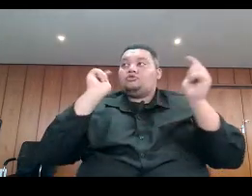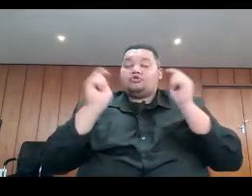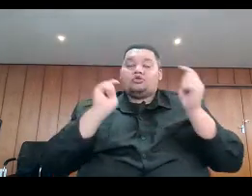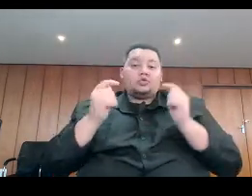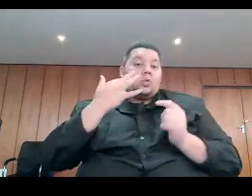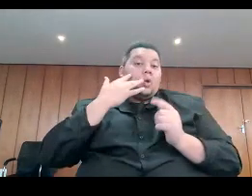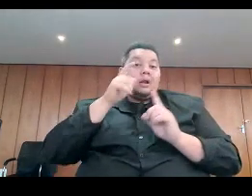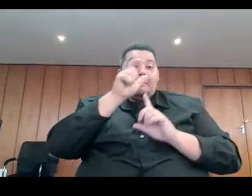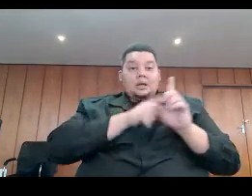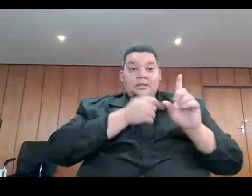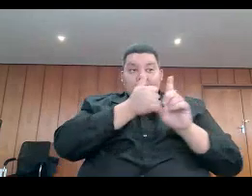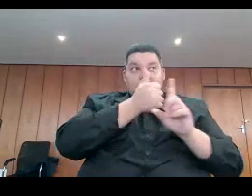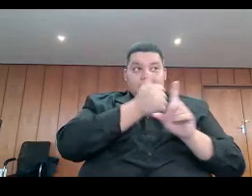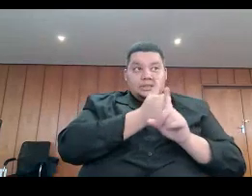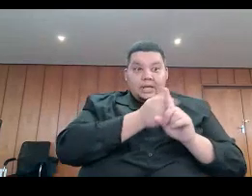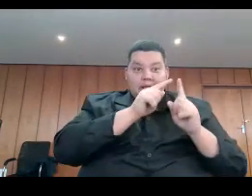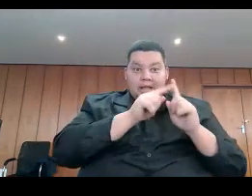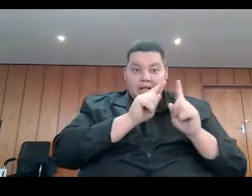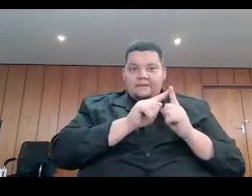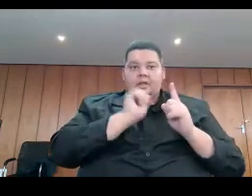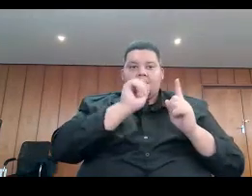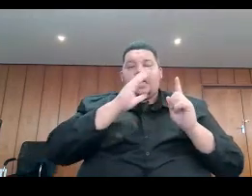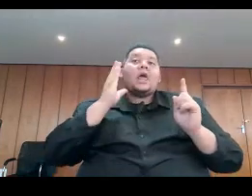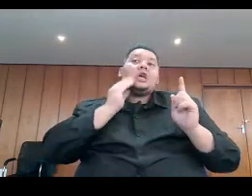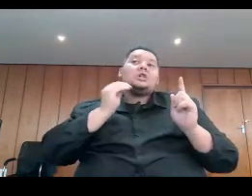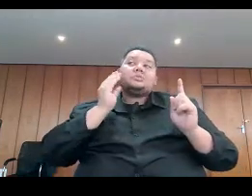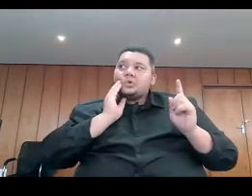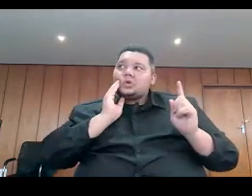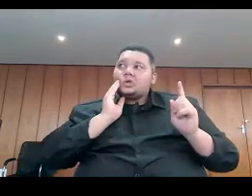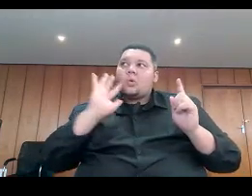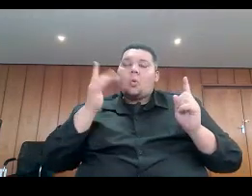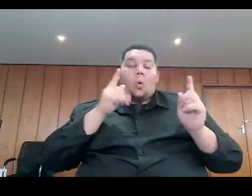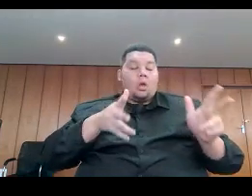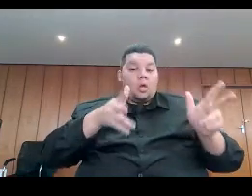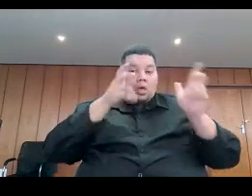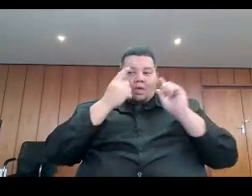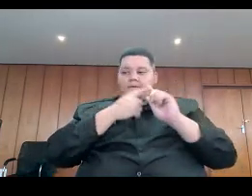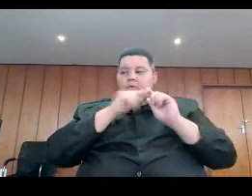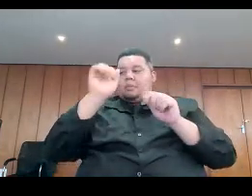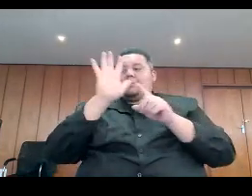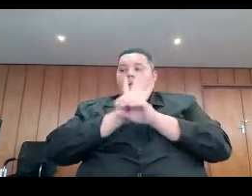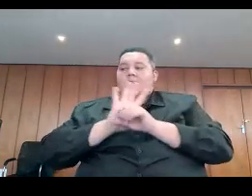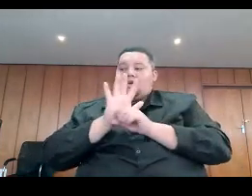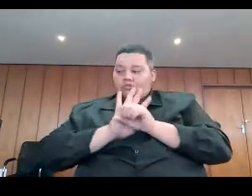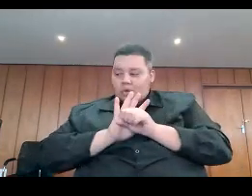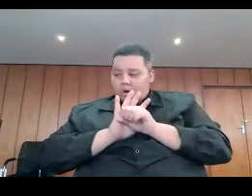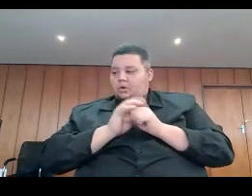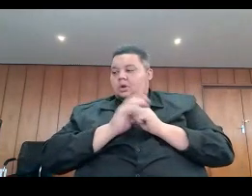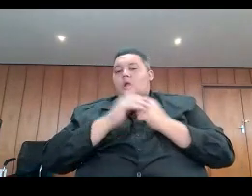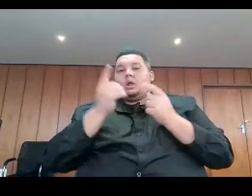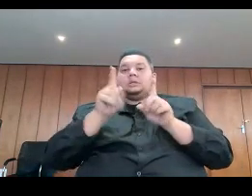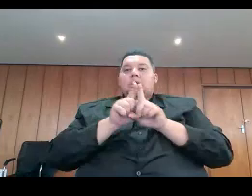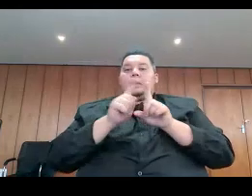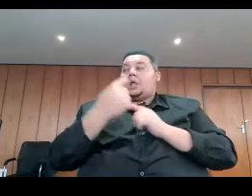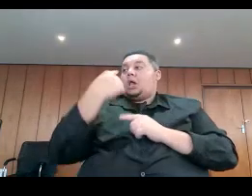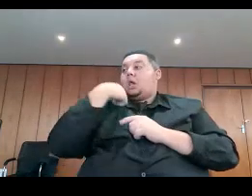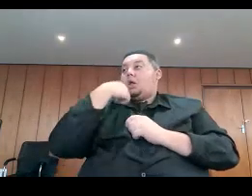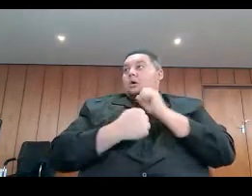when somebody themselves experiences or comes from that background. And last